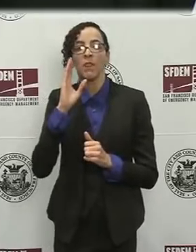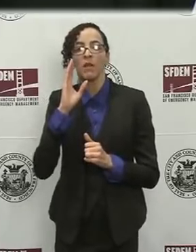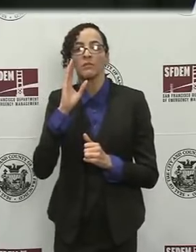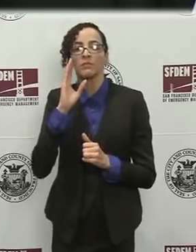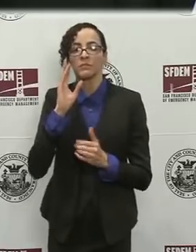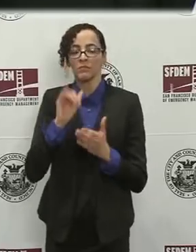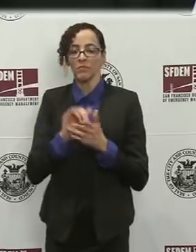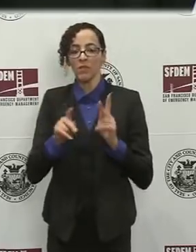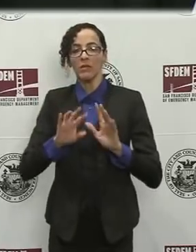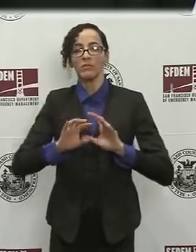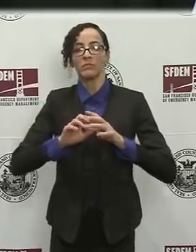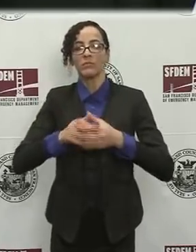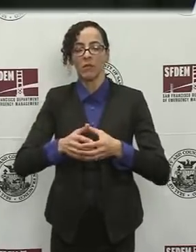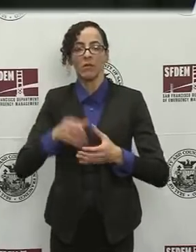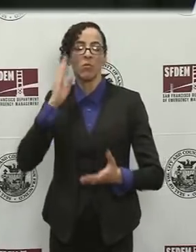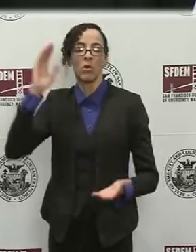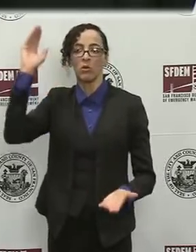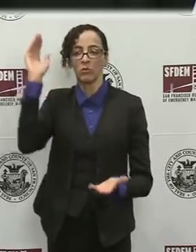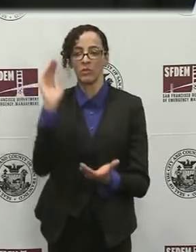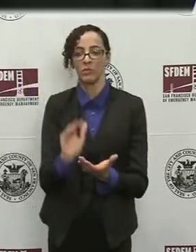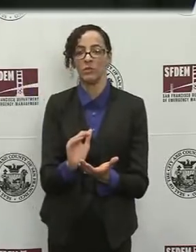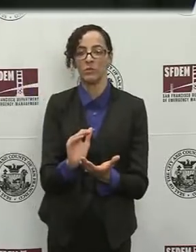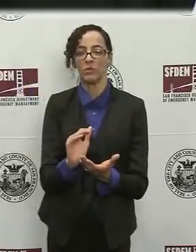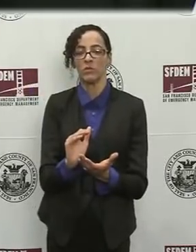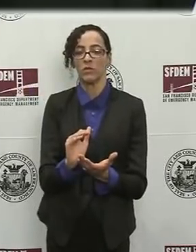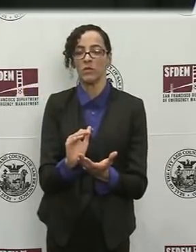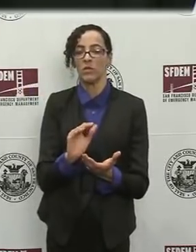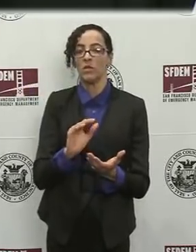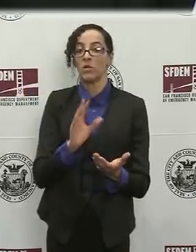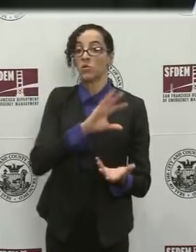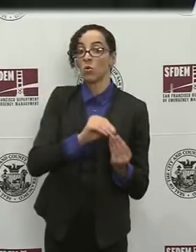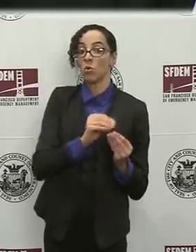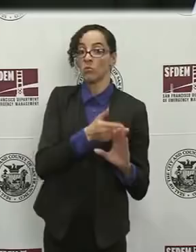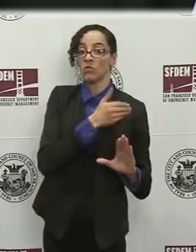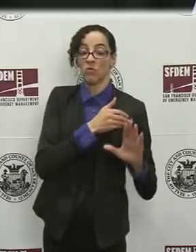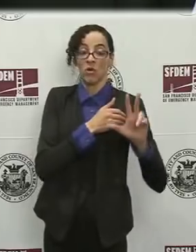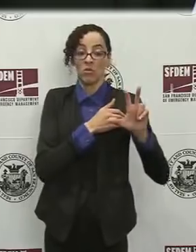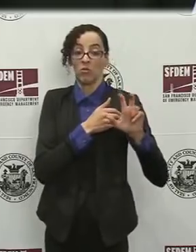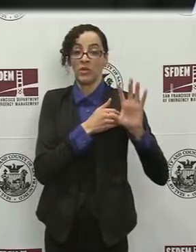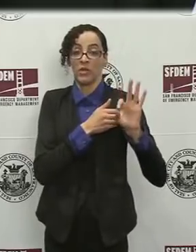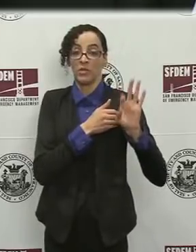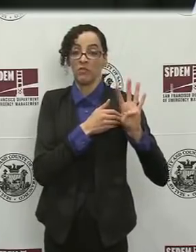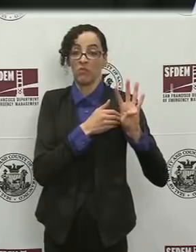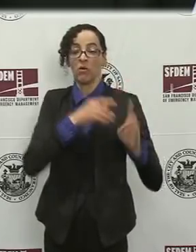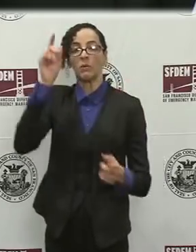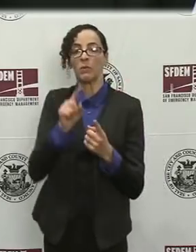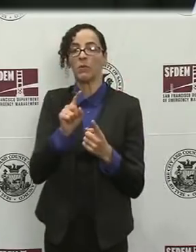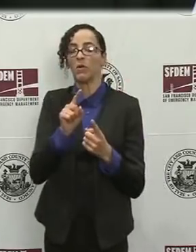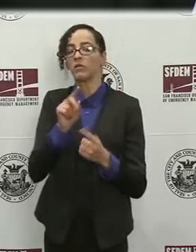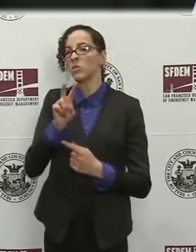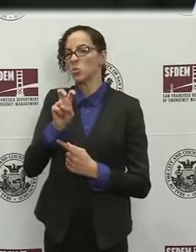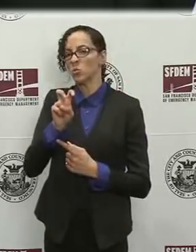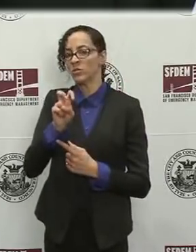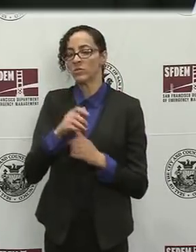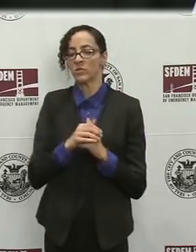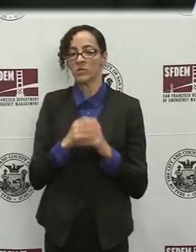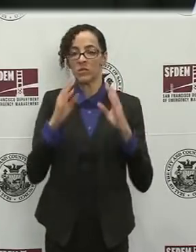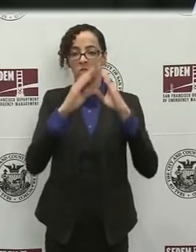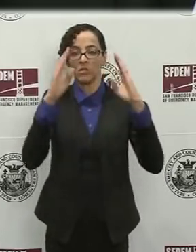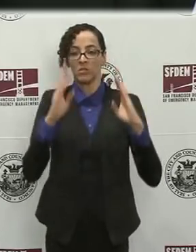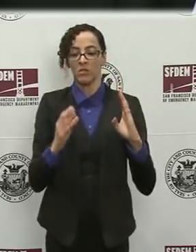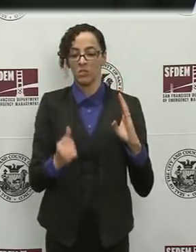The population will be reduced from a total of 394 down to 200. The shelter will